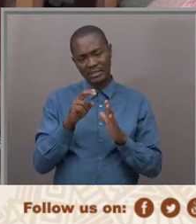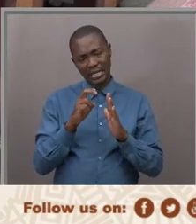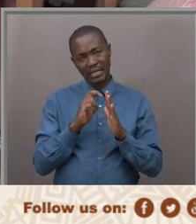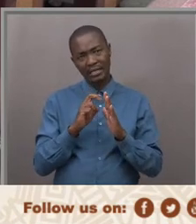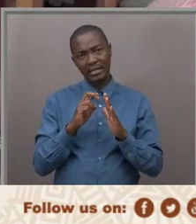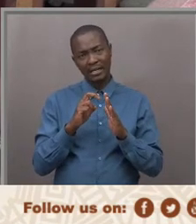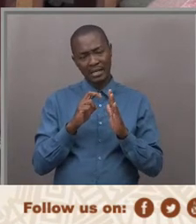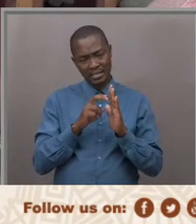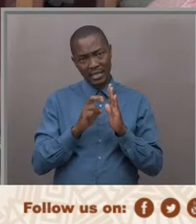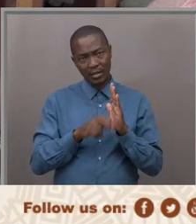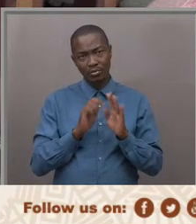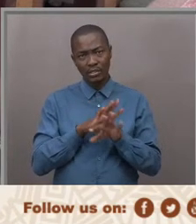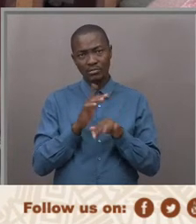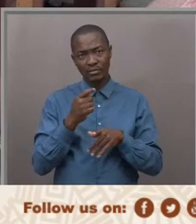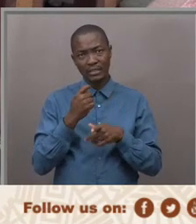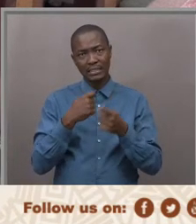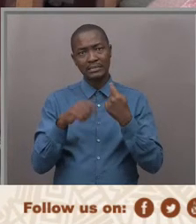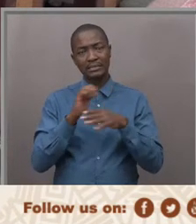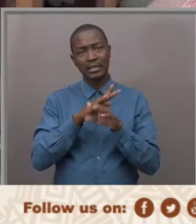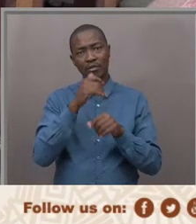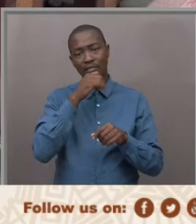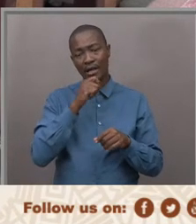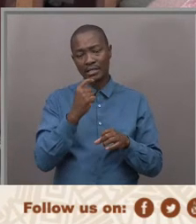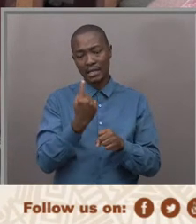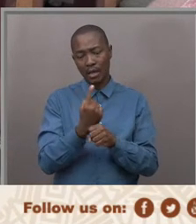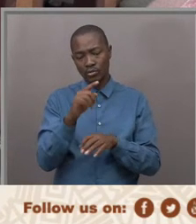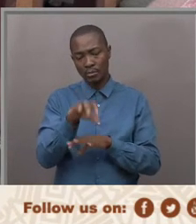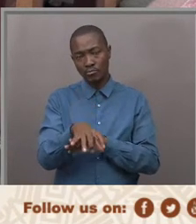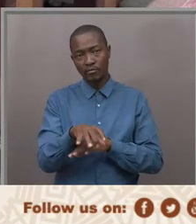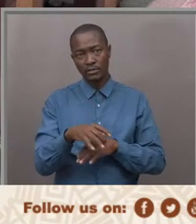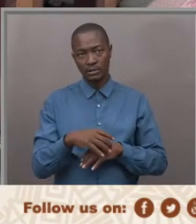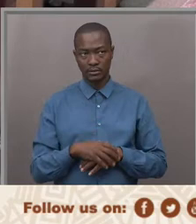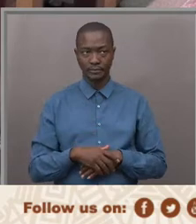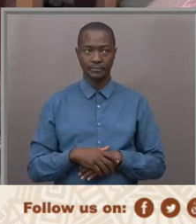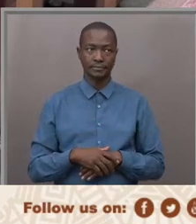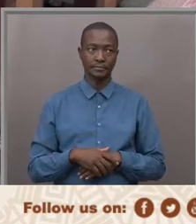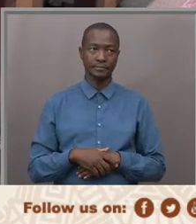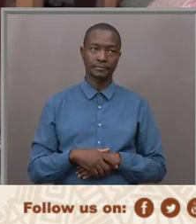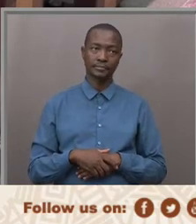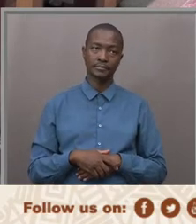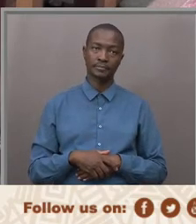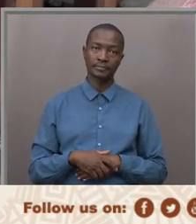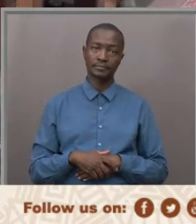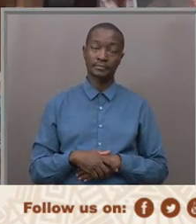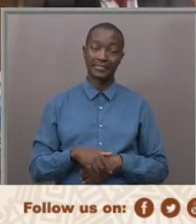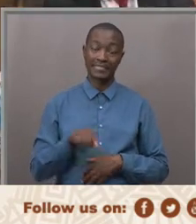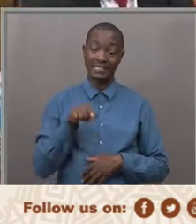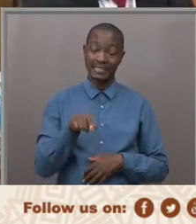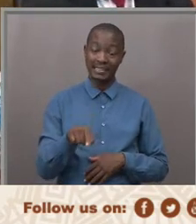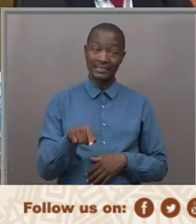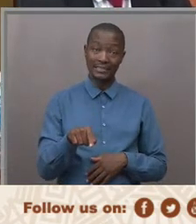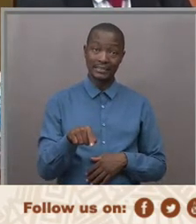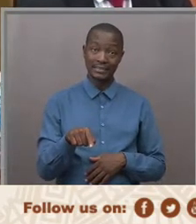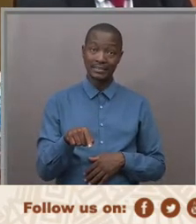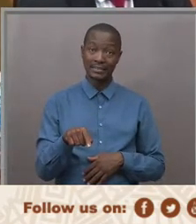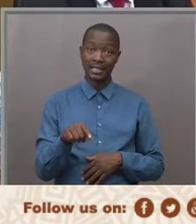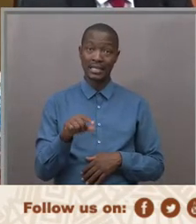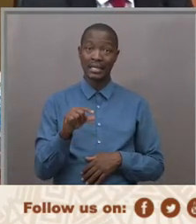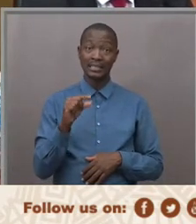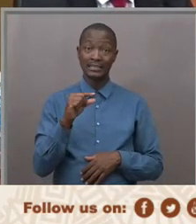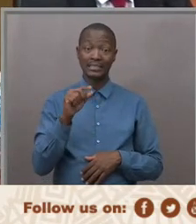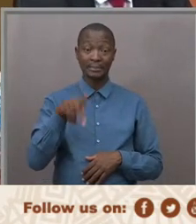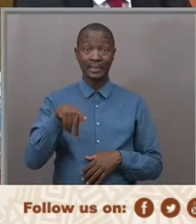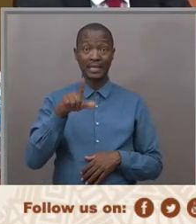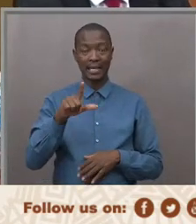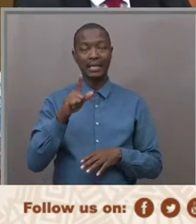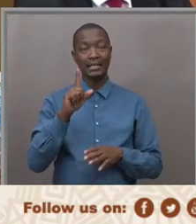governing the sale of alcohol in Gauteng province. This legislature must help us deal with this.